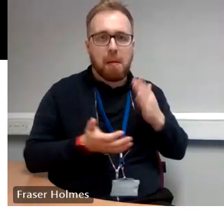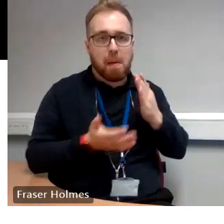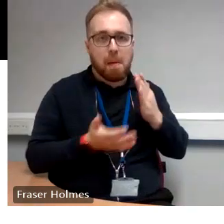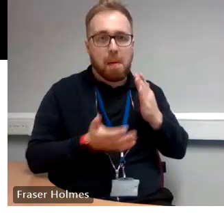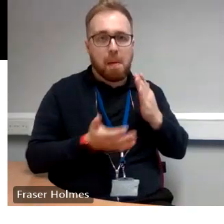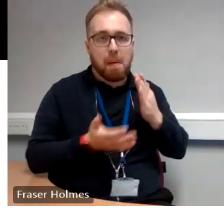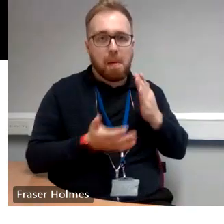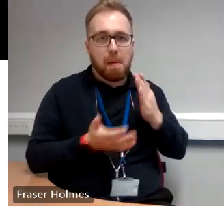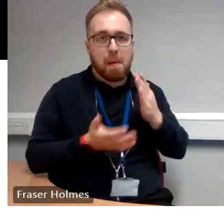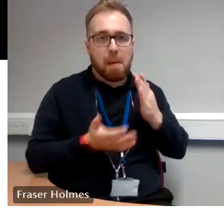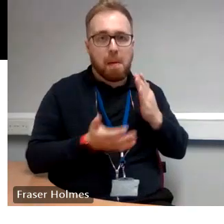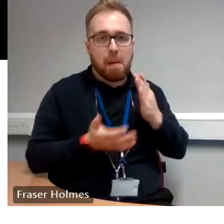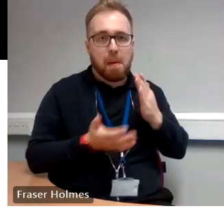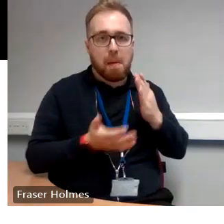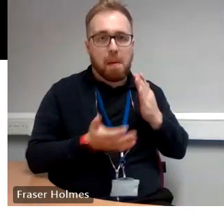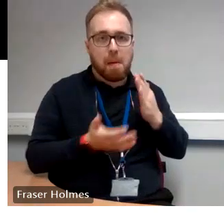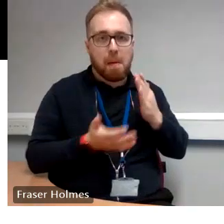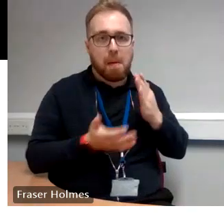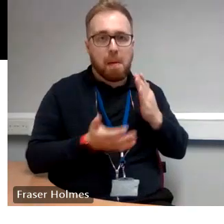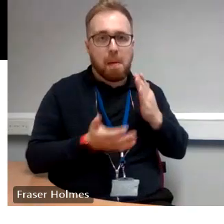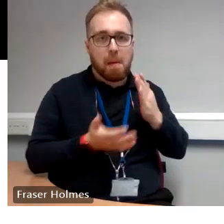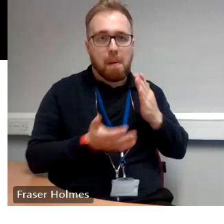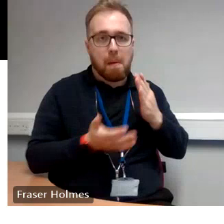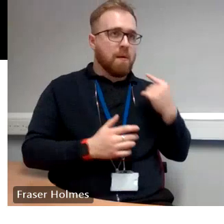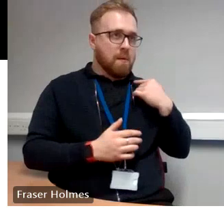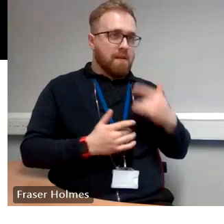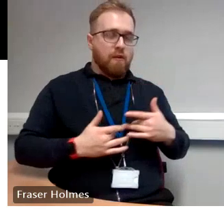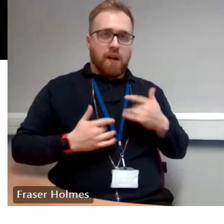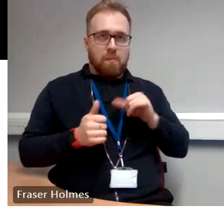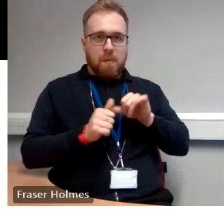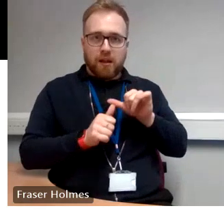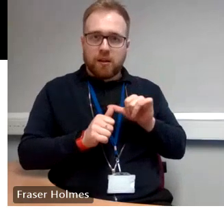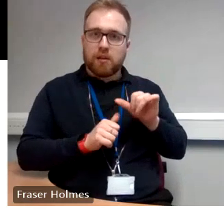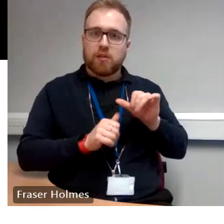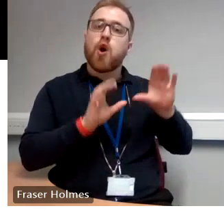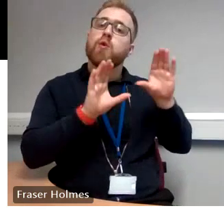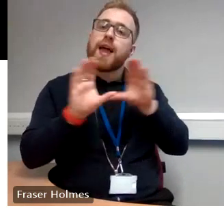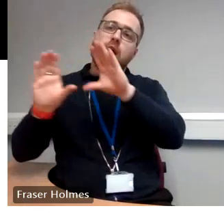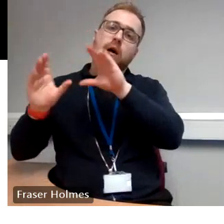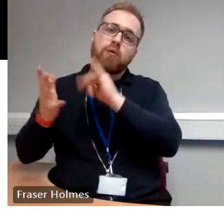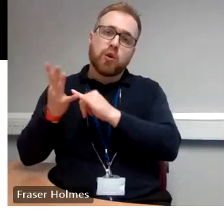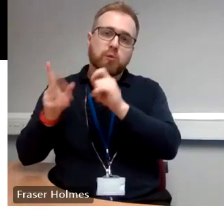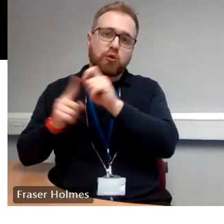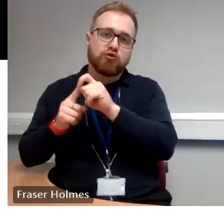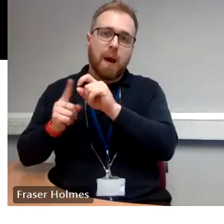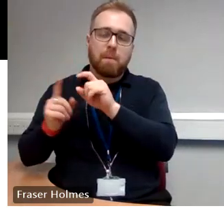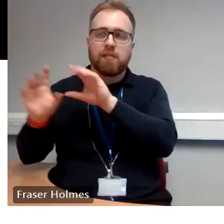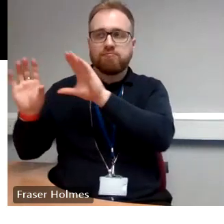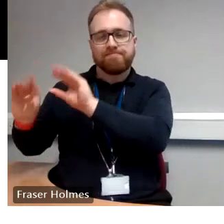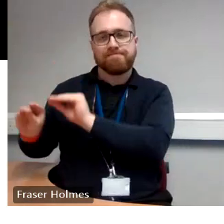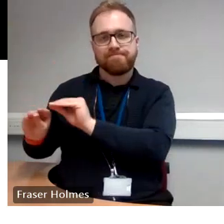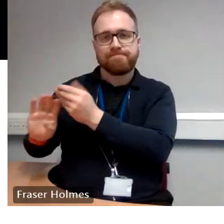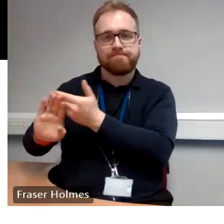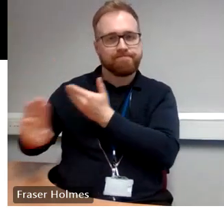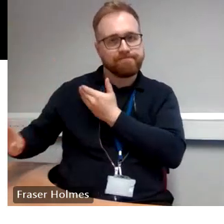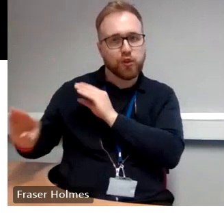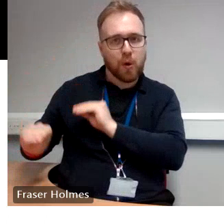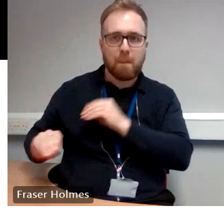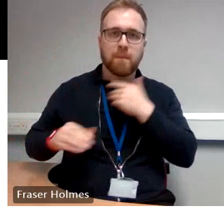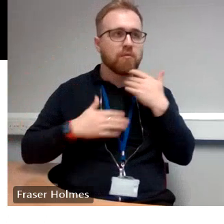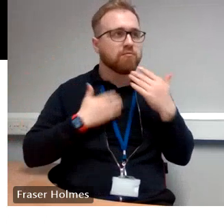result is reporting to feel an awful lot better. He's now finished with the social prescriber, and like I said, doing really